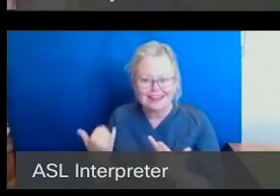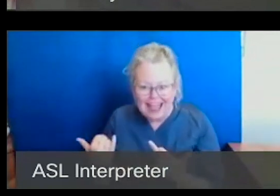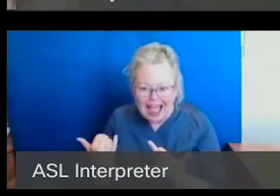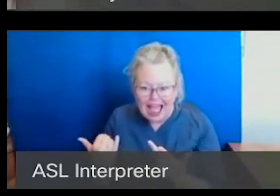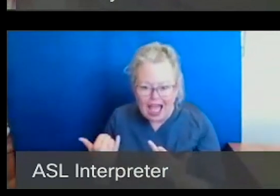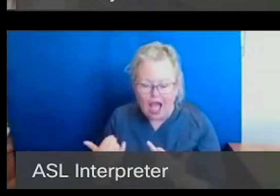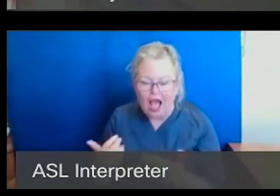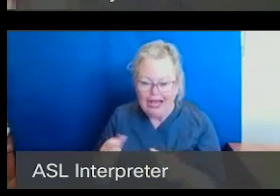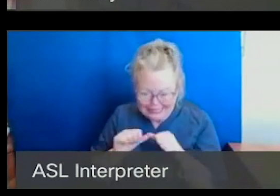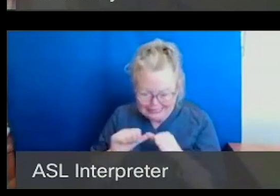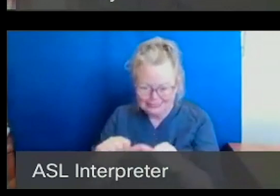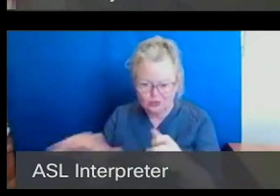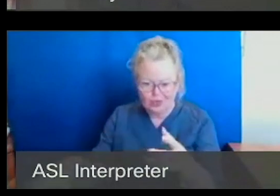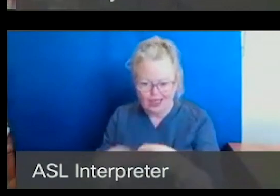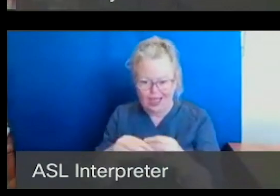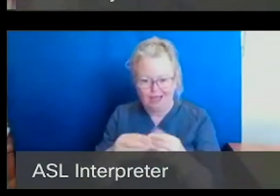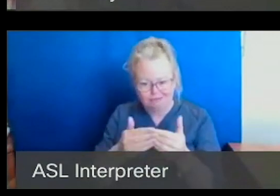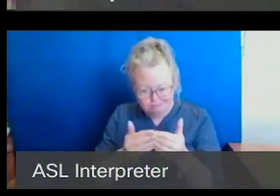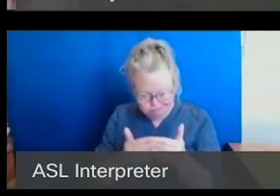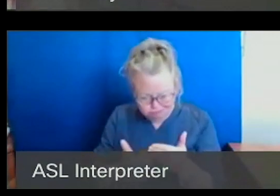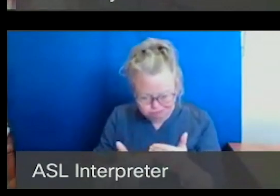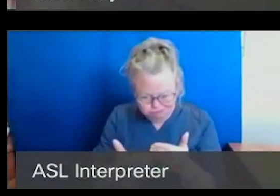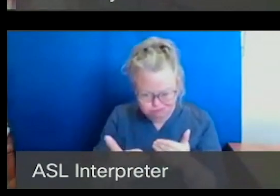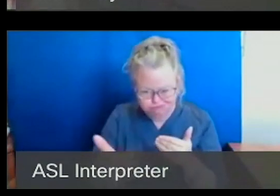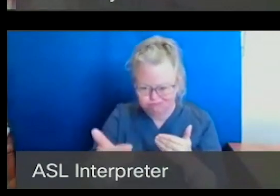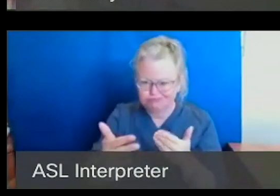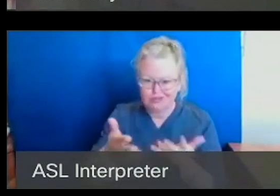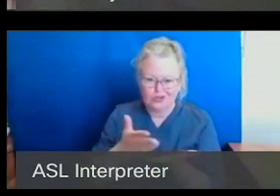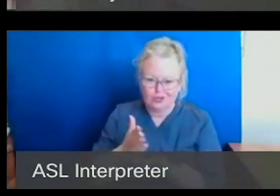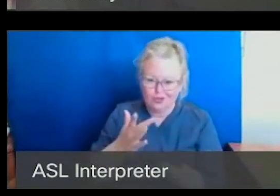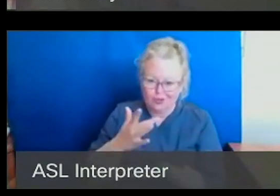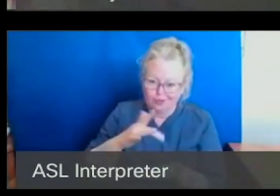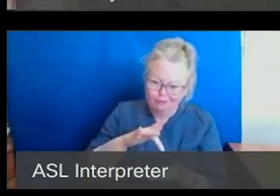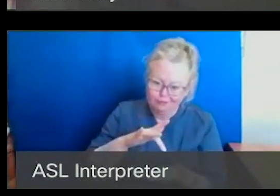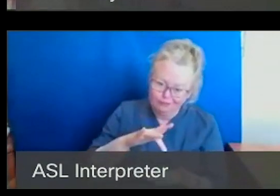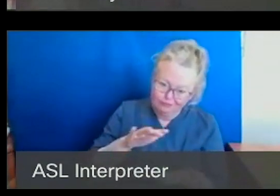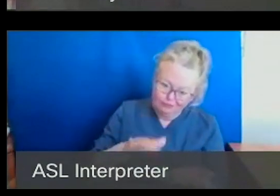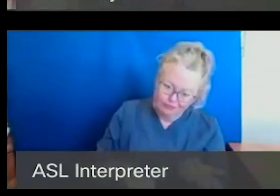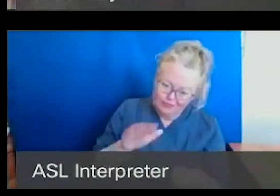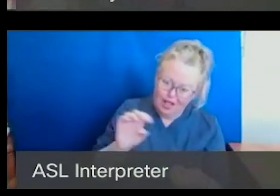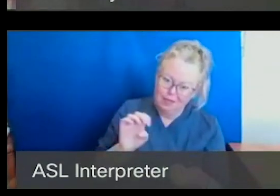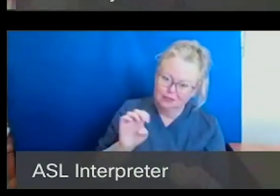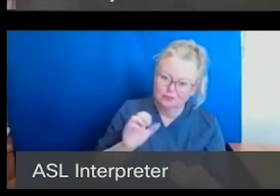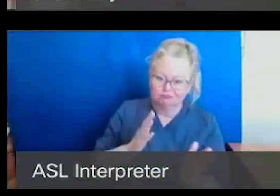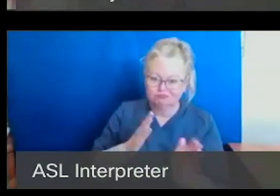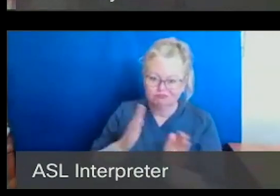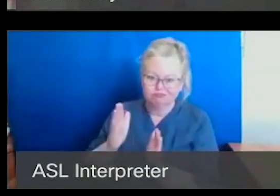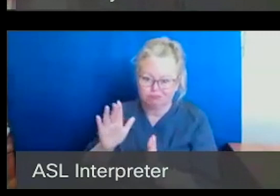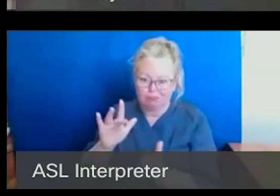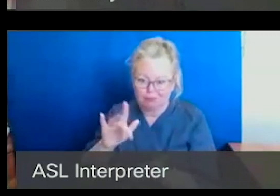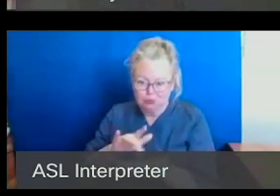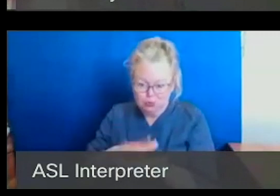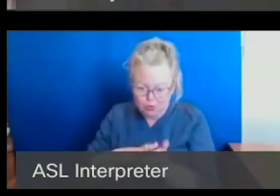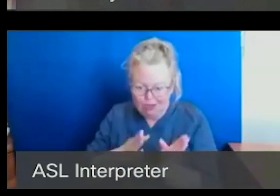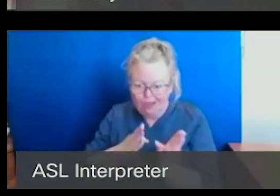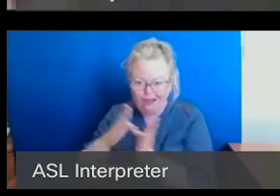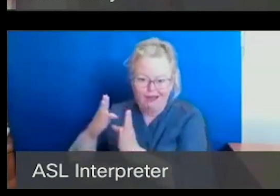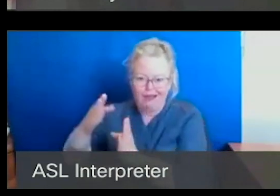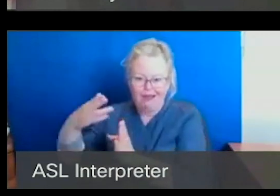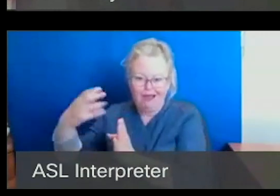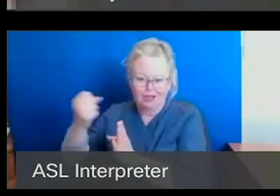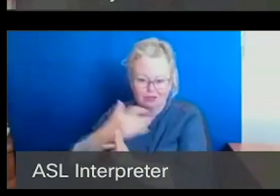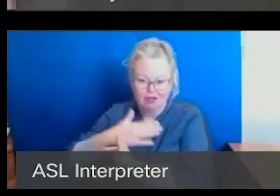middle, high school, and some studies have even gone out into the labor market. So that would be another type of project you could do.